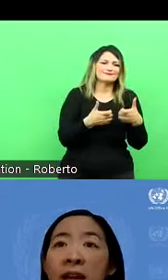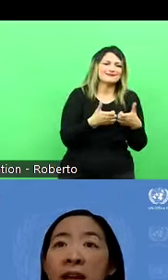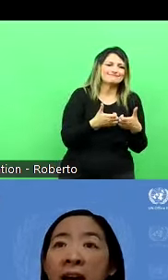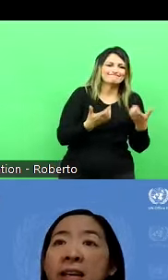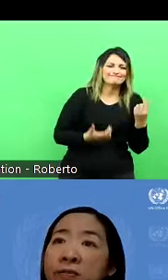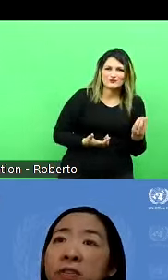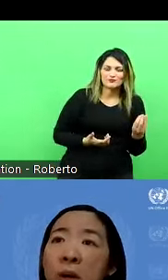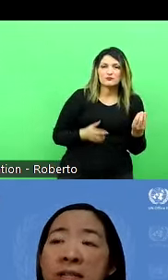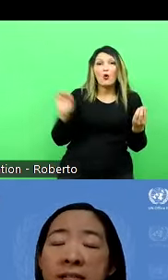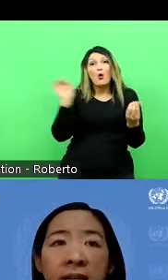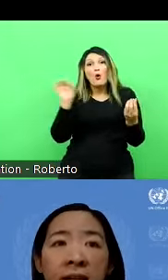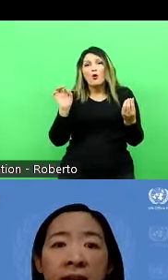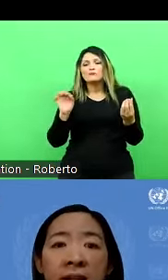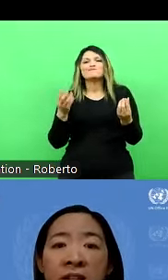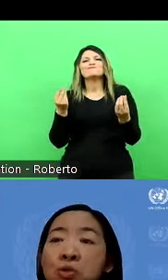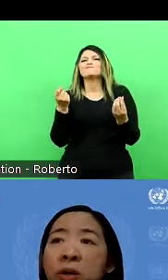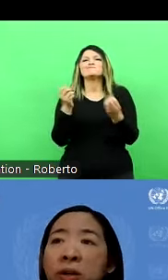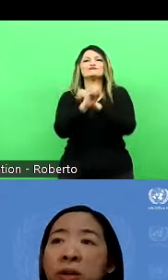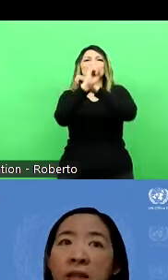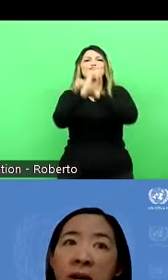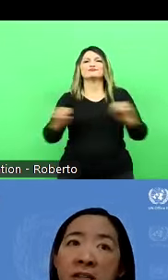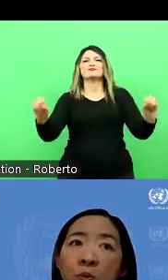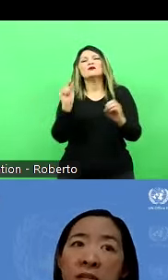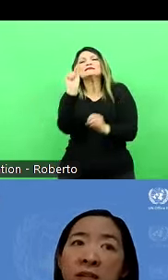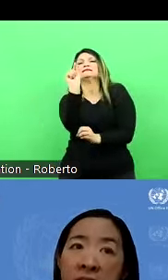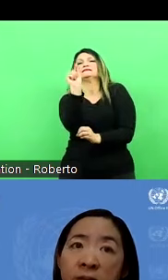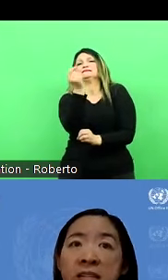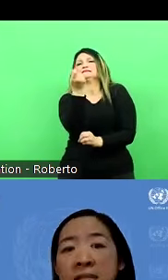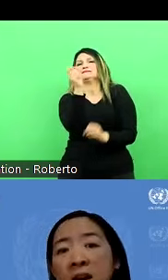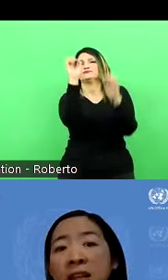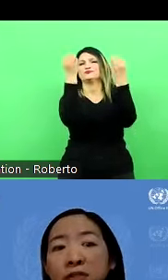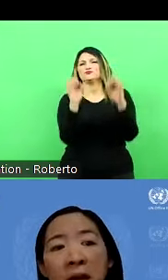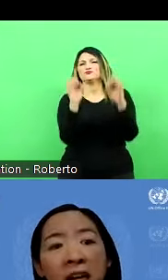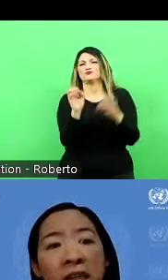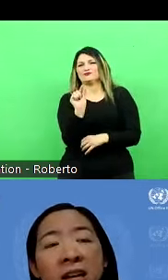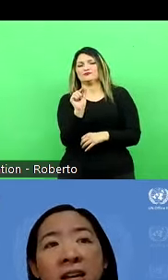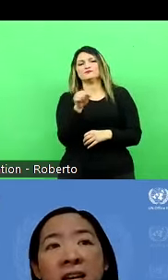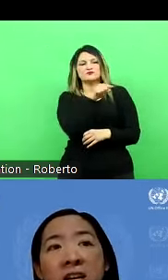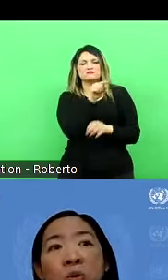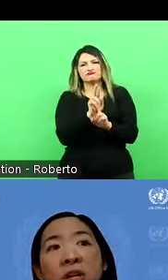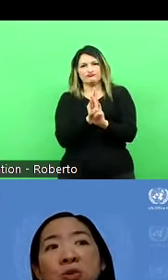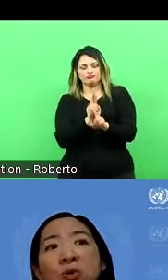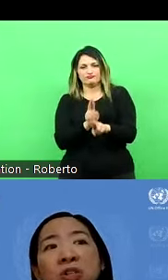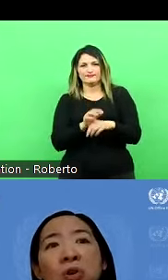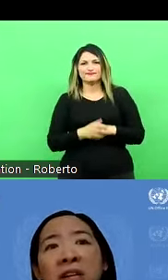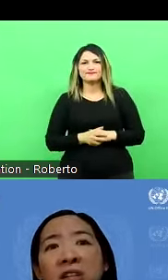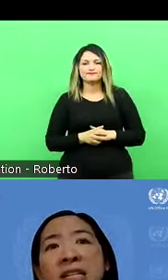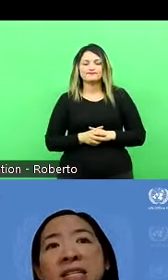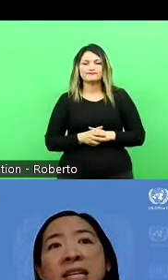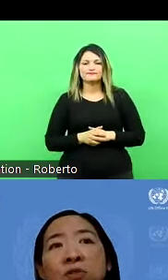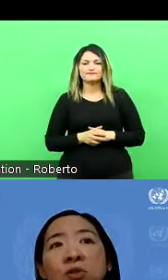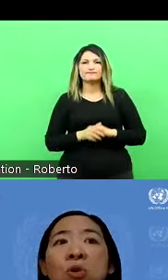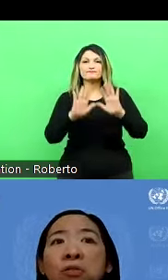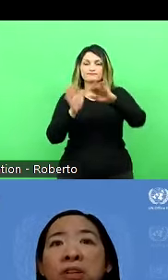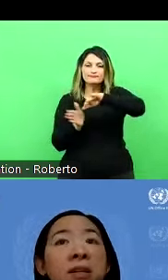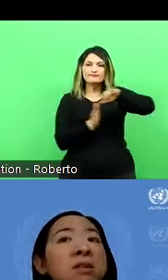has a very high influence in ensuring that the person with disabilities are not left behind. So when you do the scoring, you can see